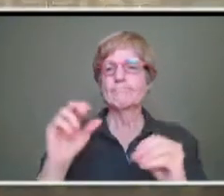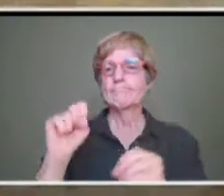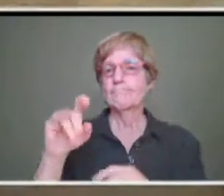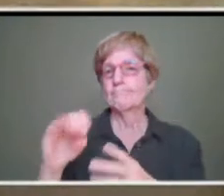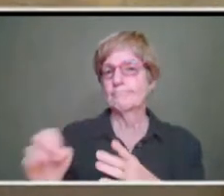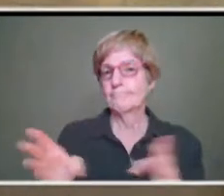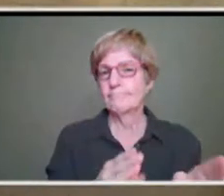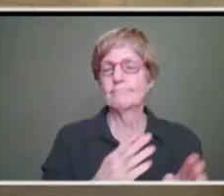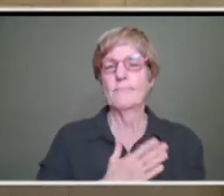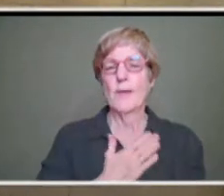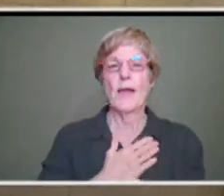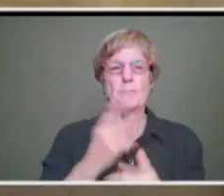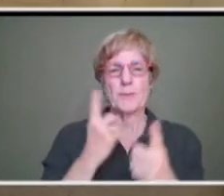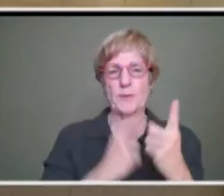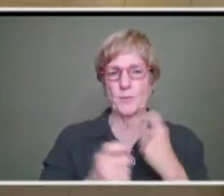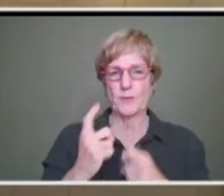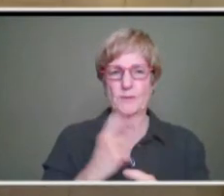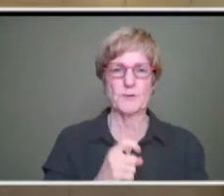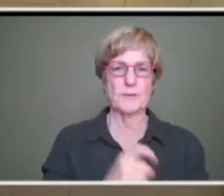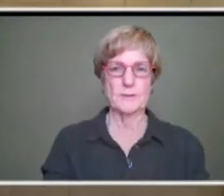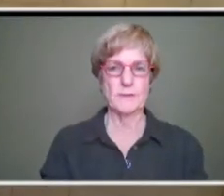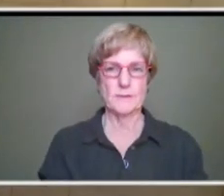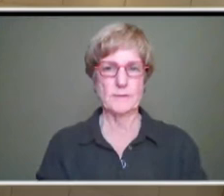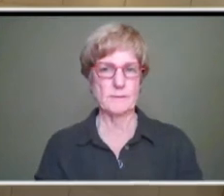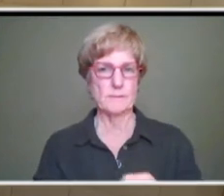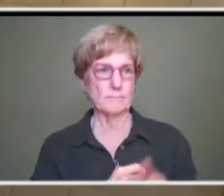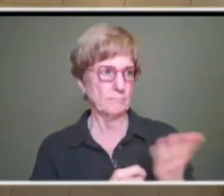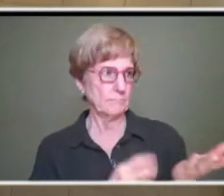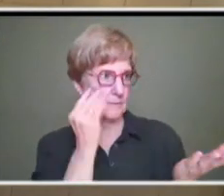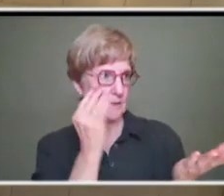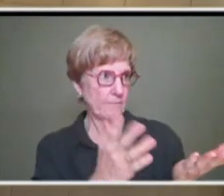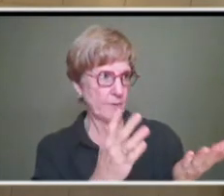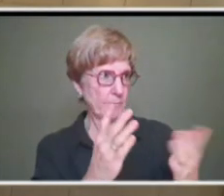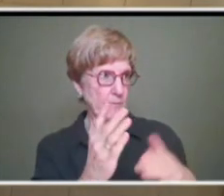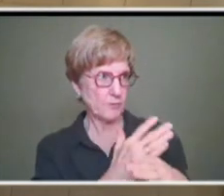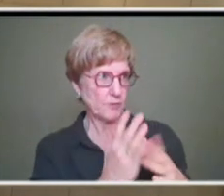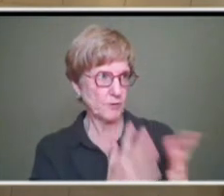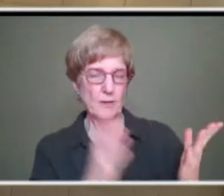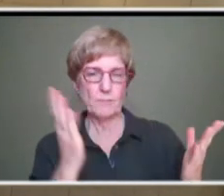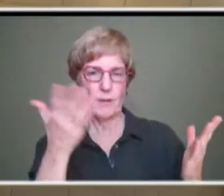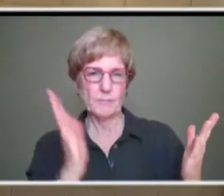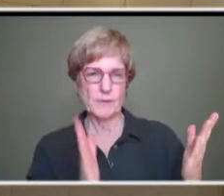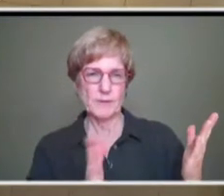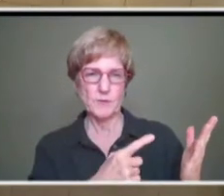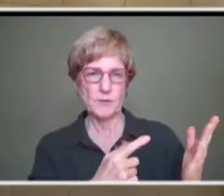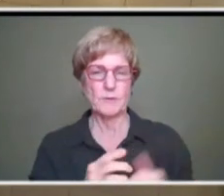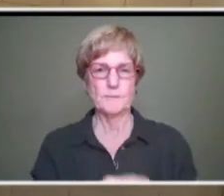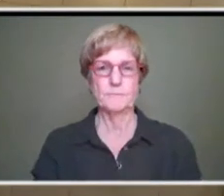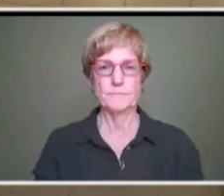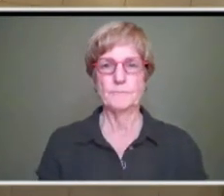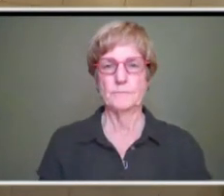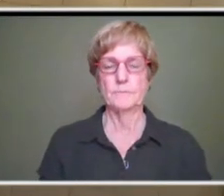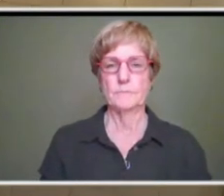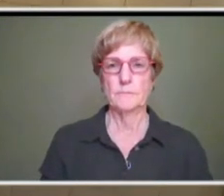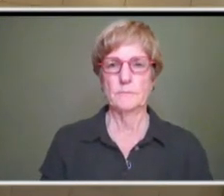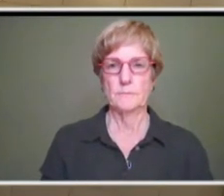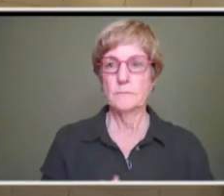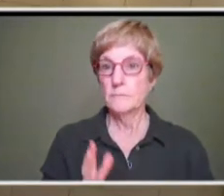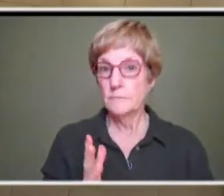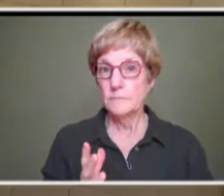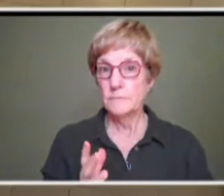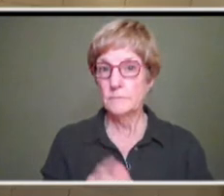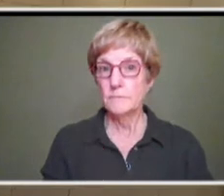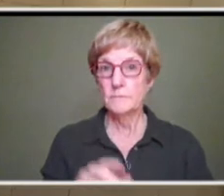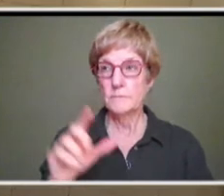we'll be happy to take any questions following any information shared by the petitioner thank you excuse me are you Luke